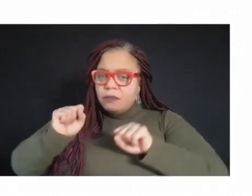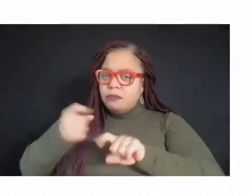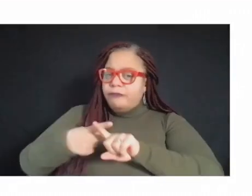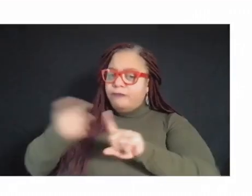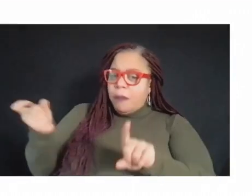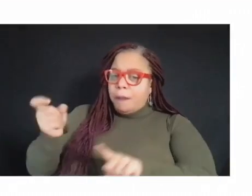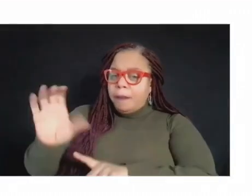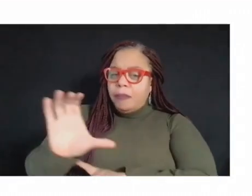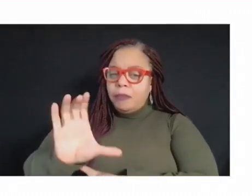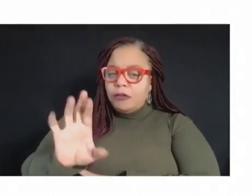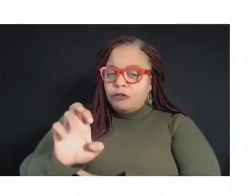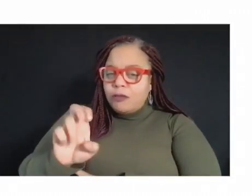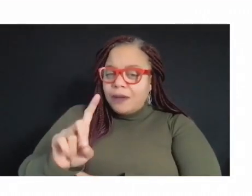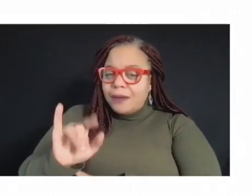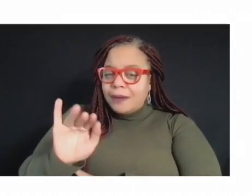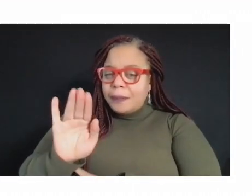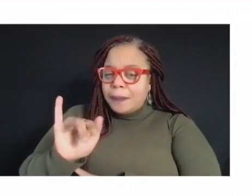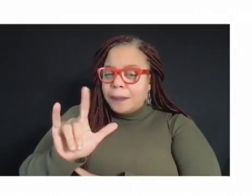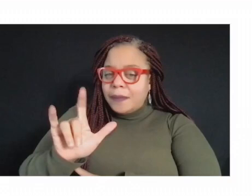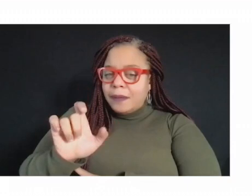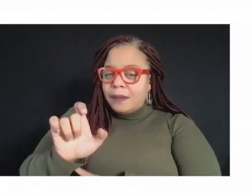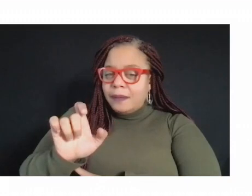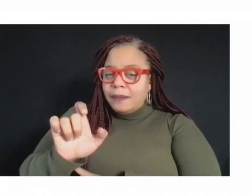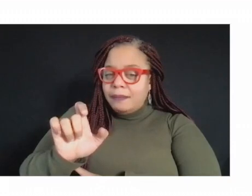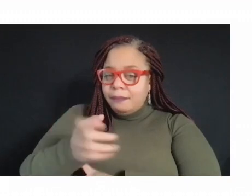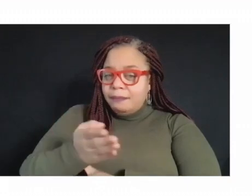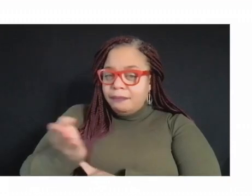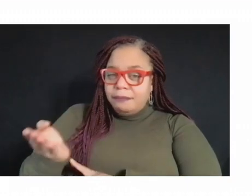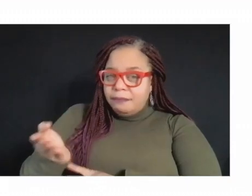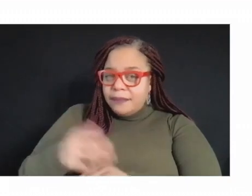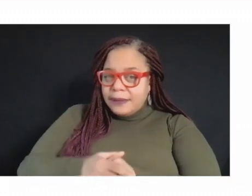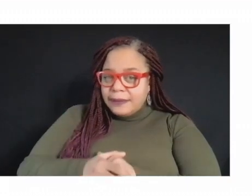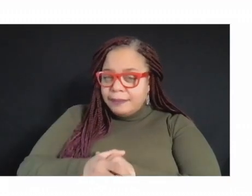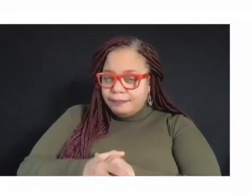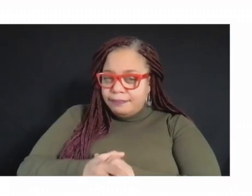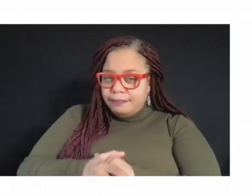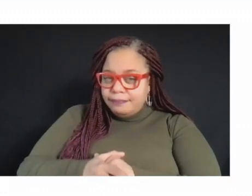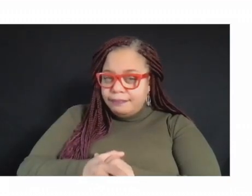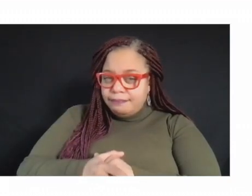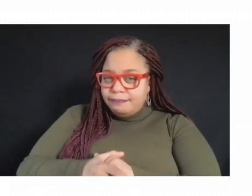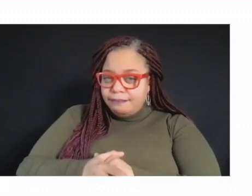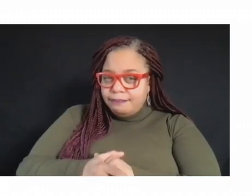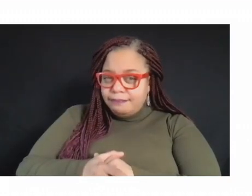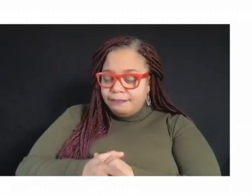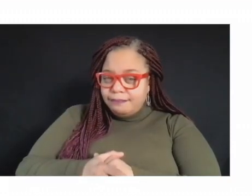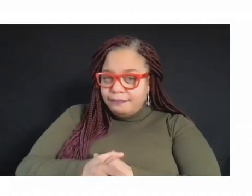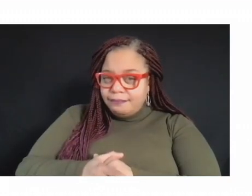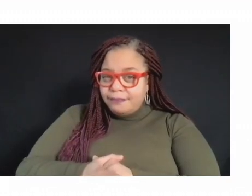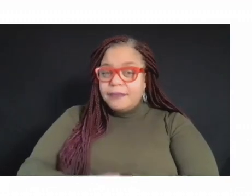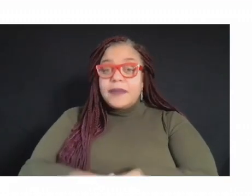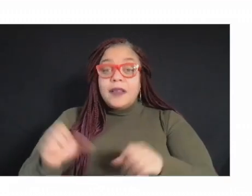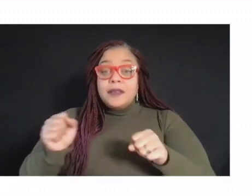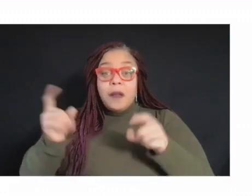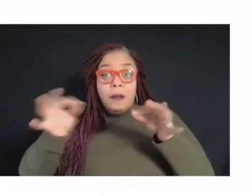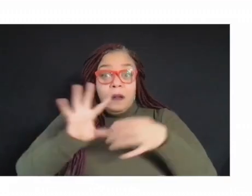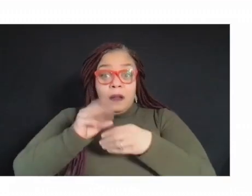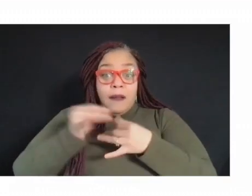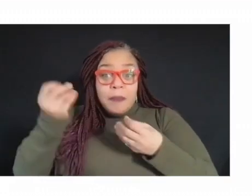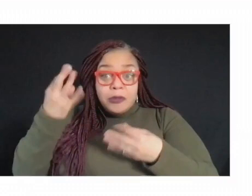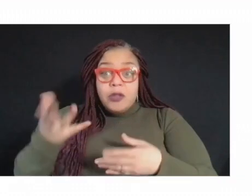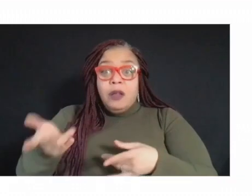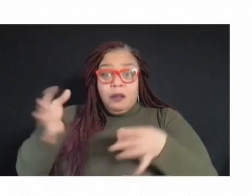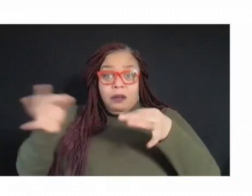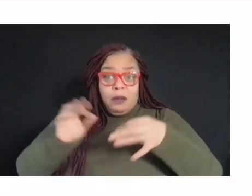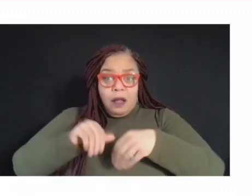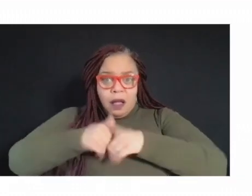website provides guidance on how to find credible sources of information, COVID-19 claims and facts,